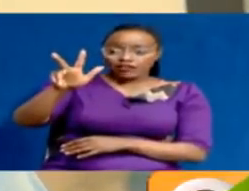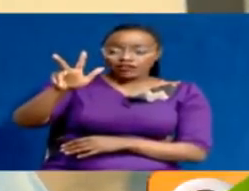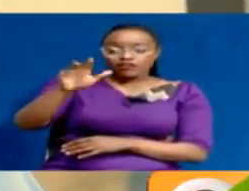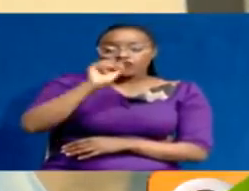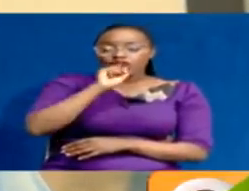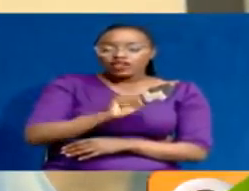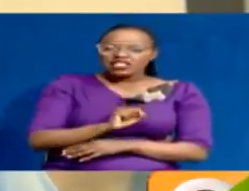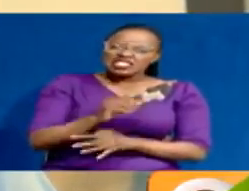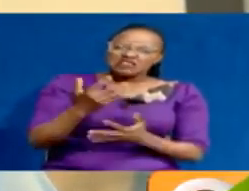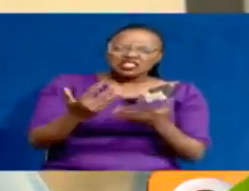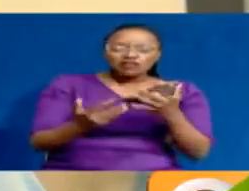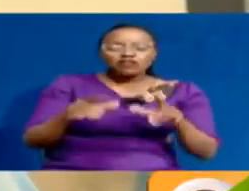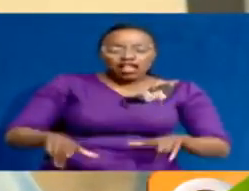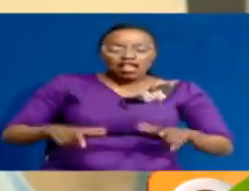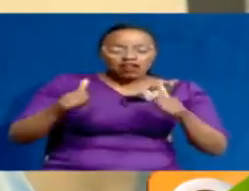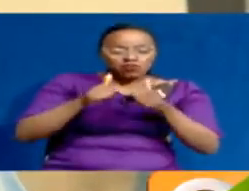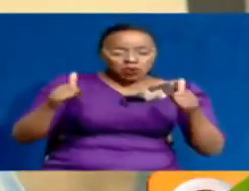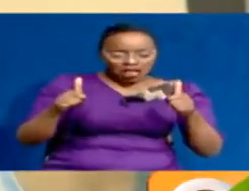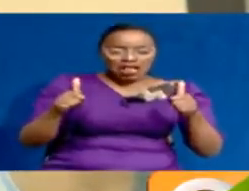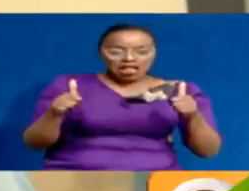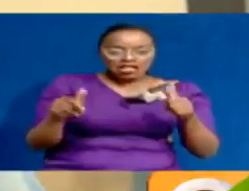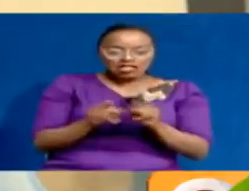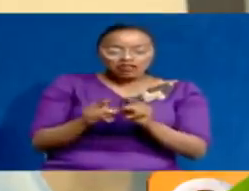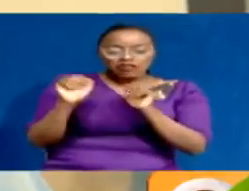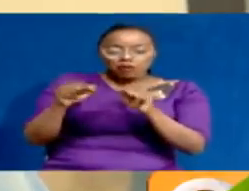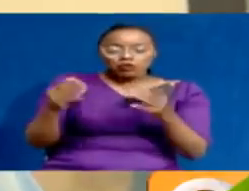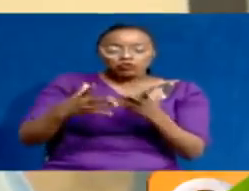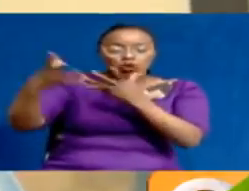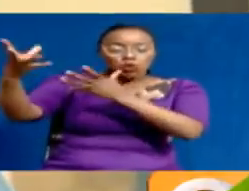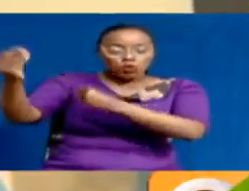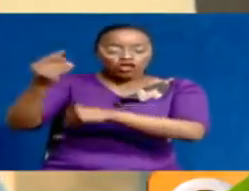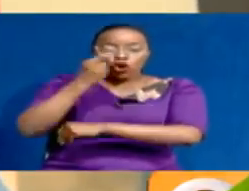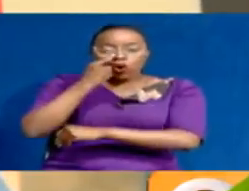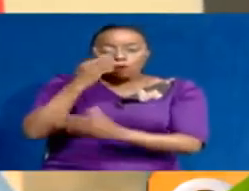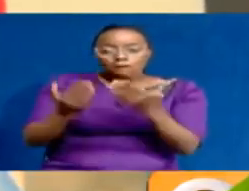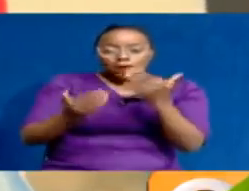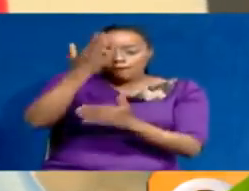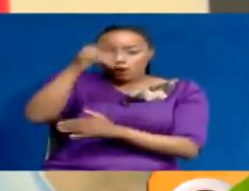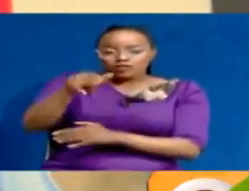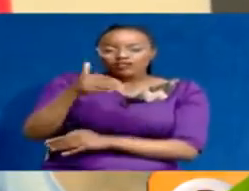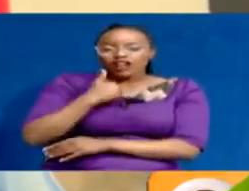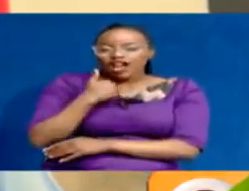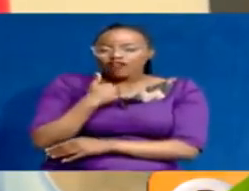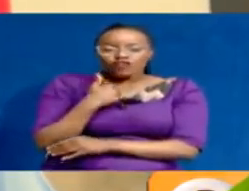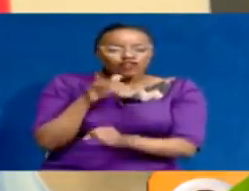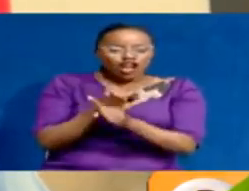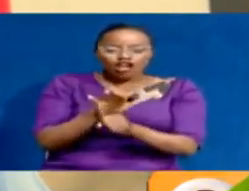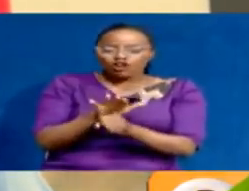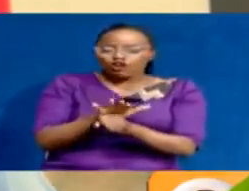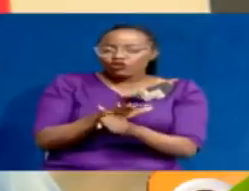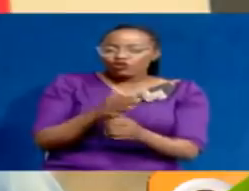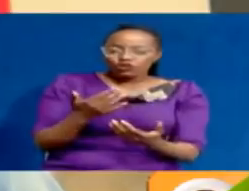years of age. Luckily, he survived the COVID and was able to go home, probably because he did not have lots